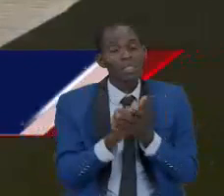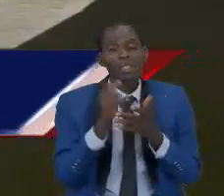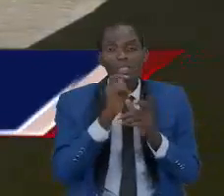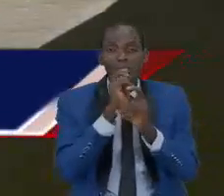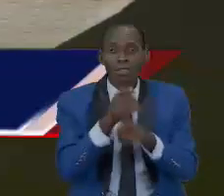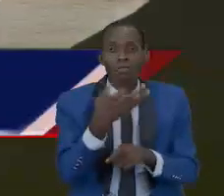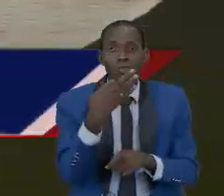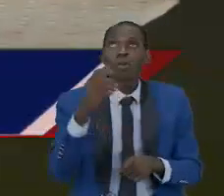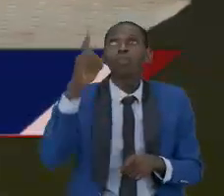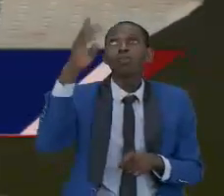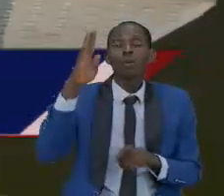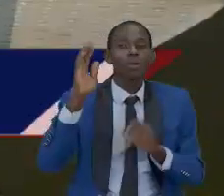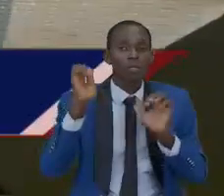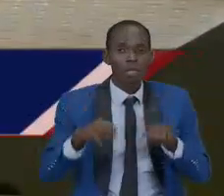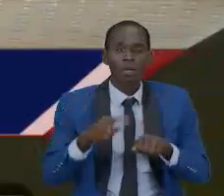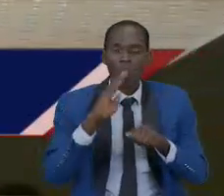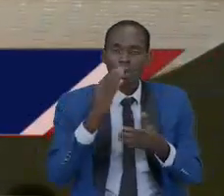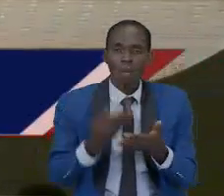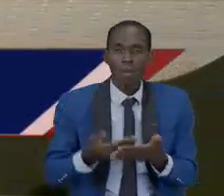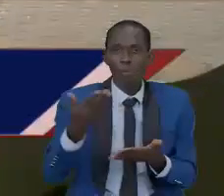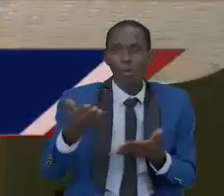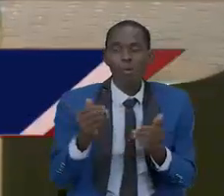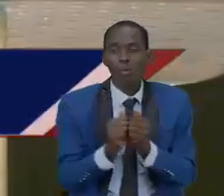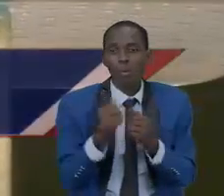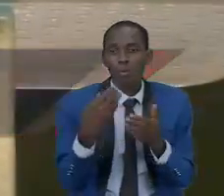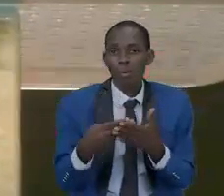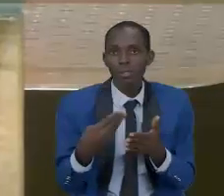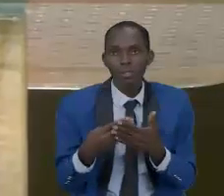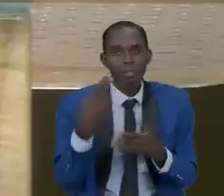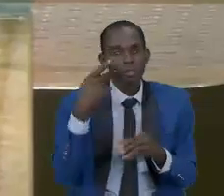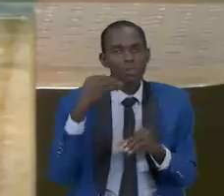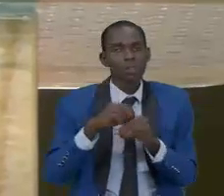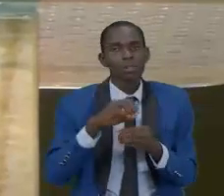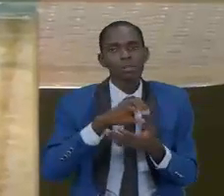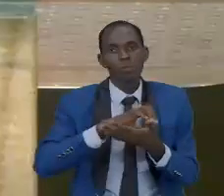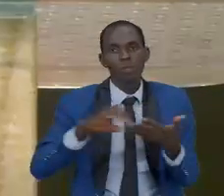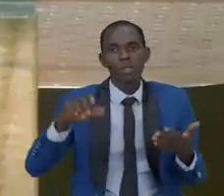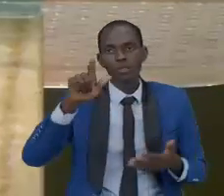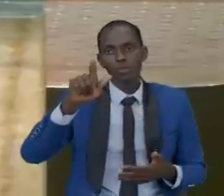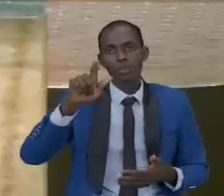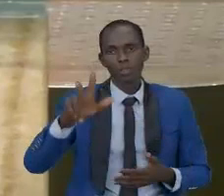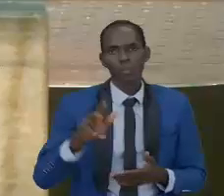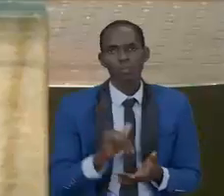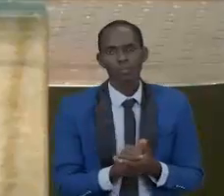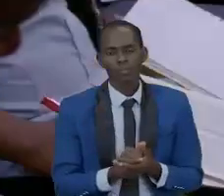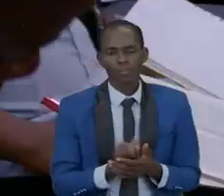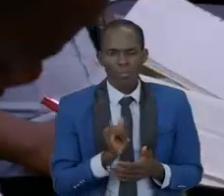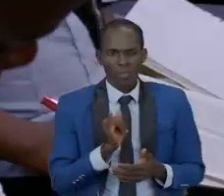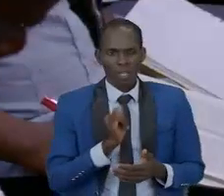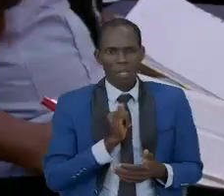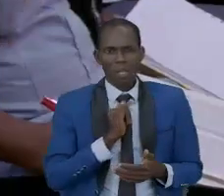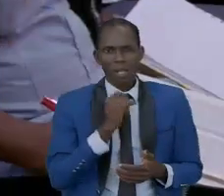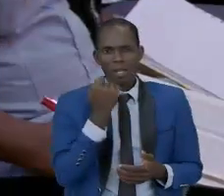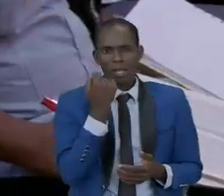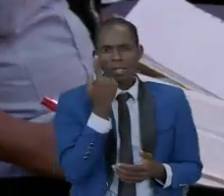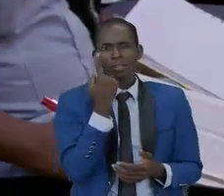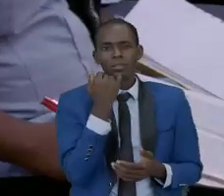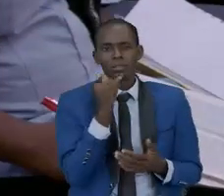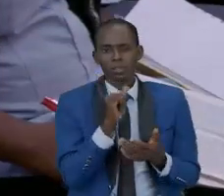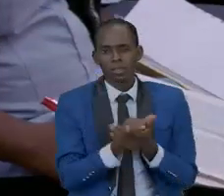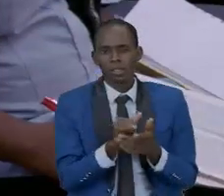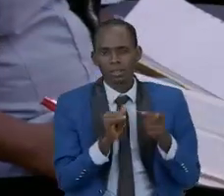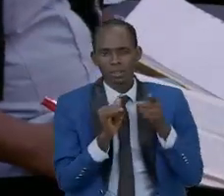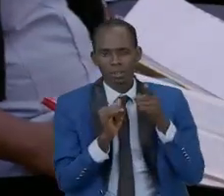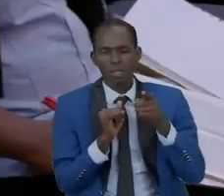be purchased with money look at verse 23 there verse 23 I perceive that thou art